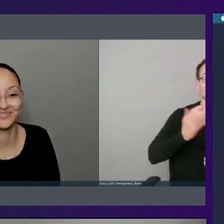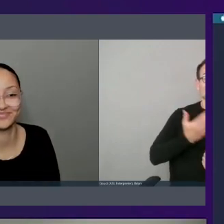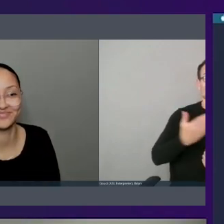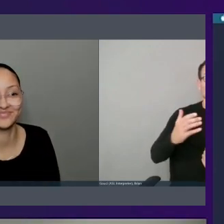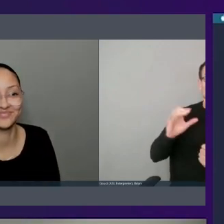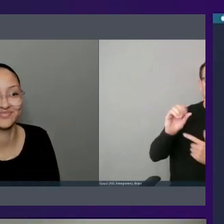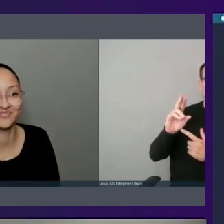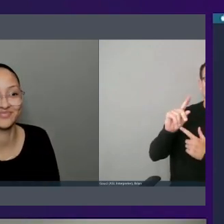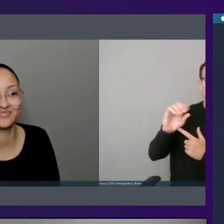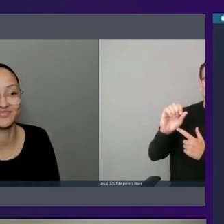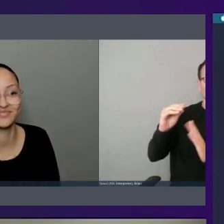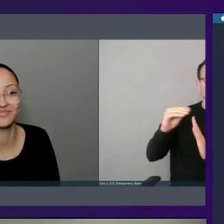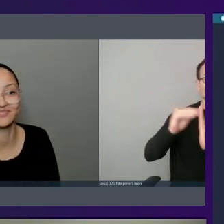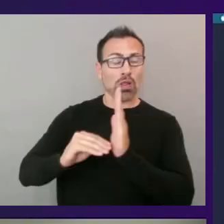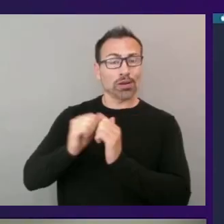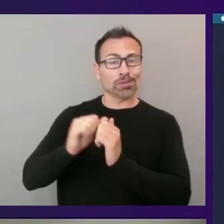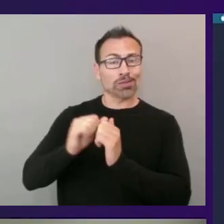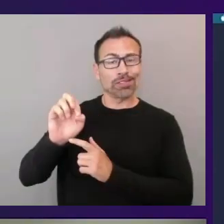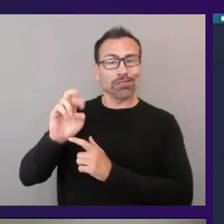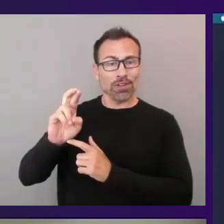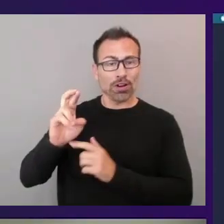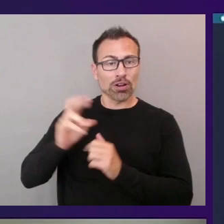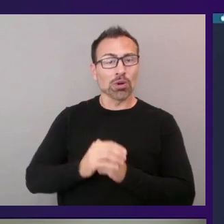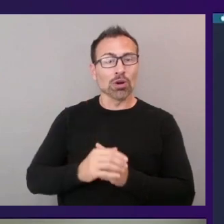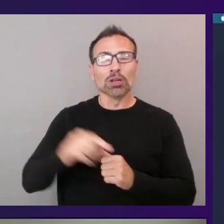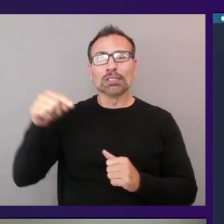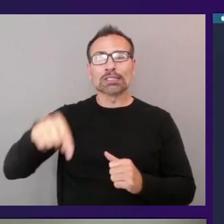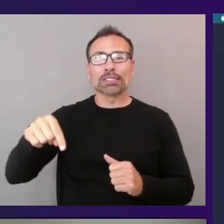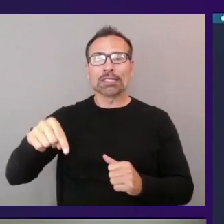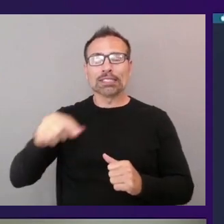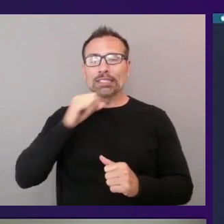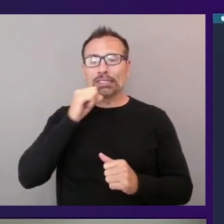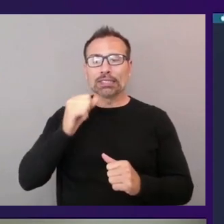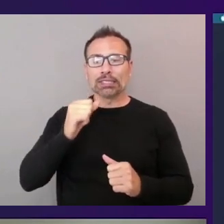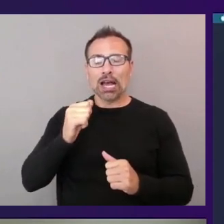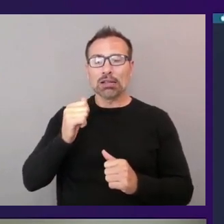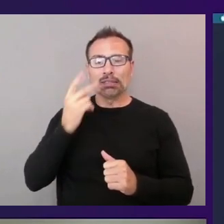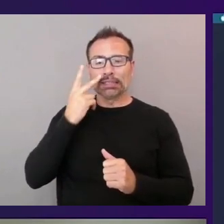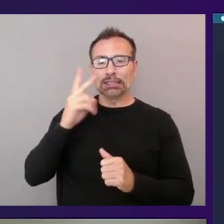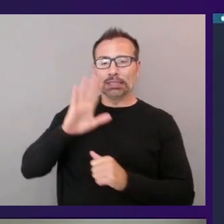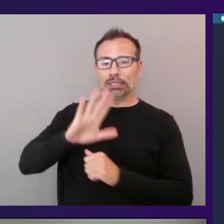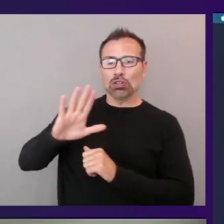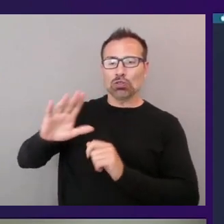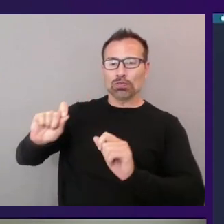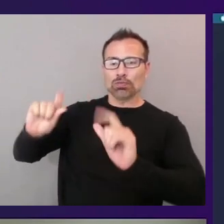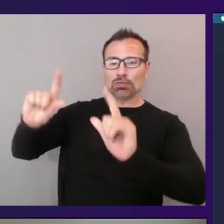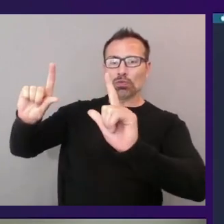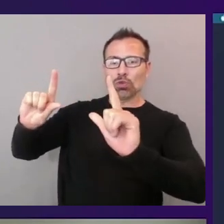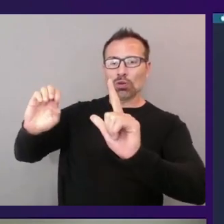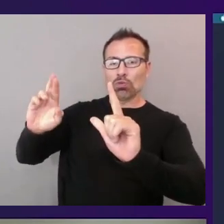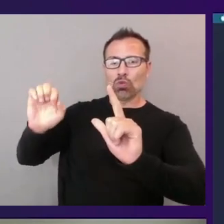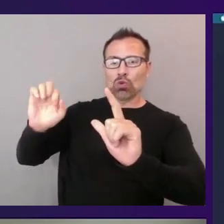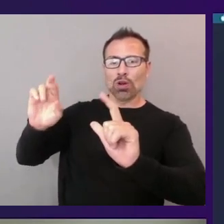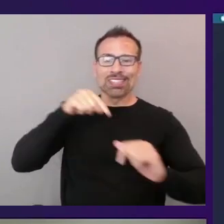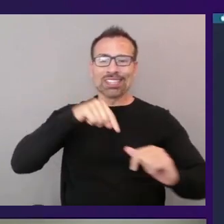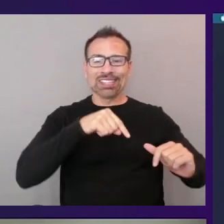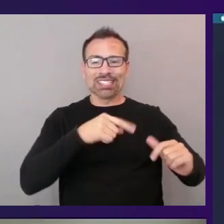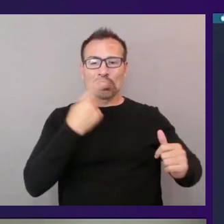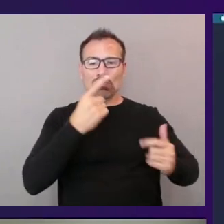this code runs server-side, so you will not see this in your browser's console. This is getting logged to